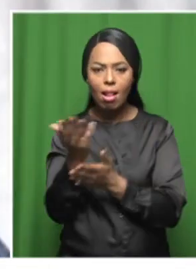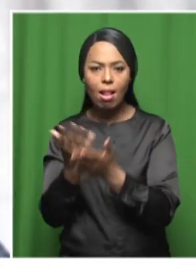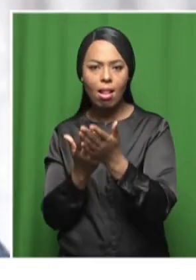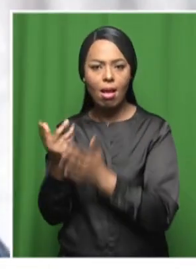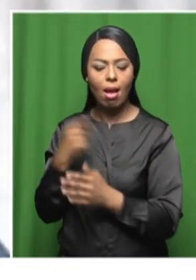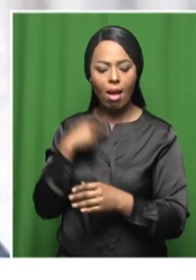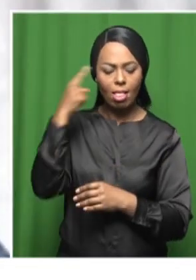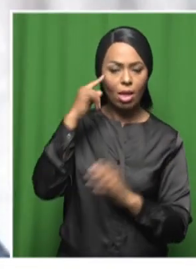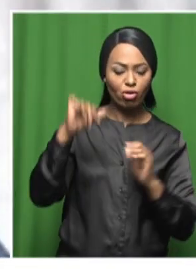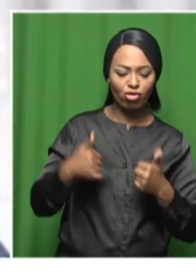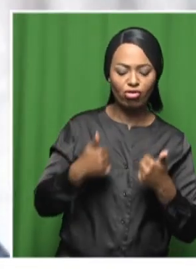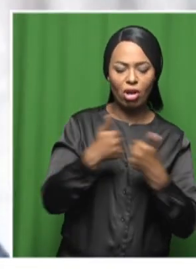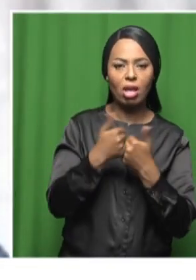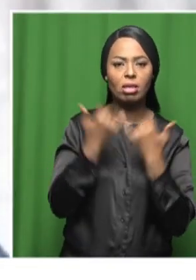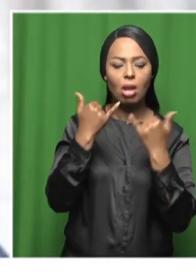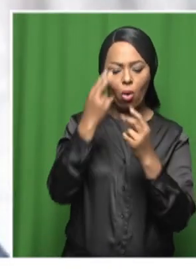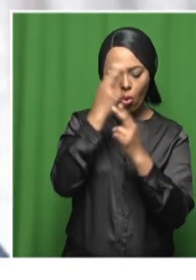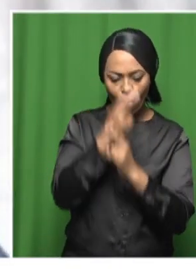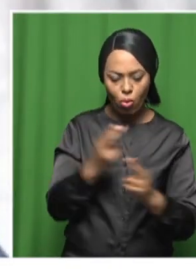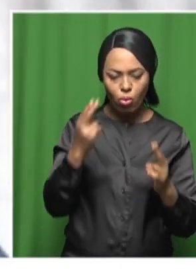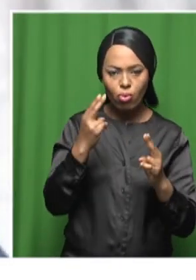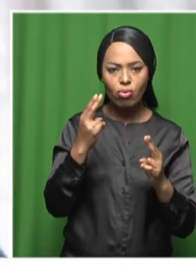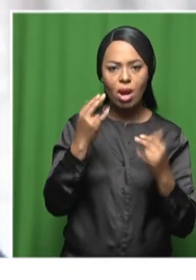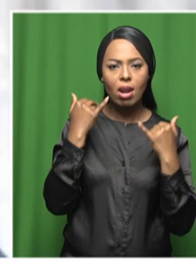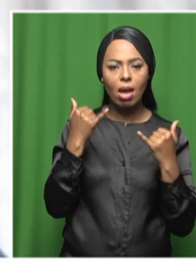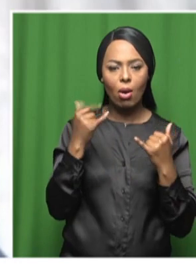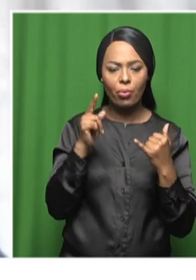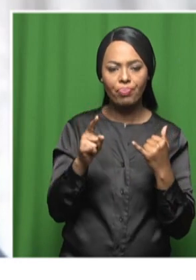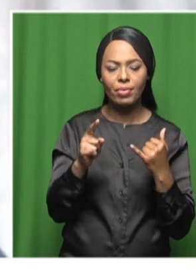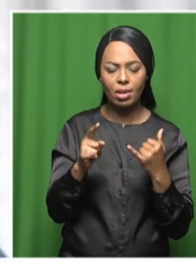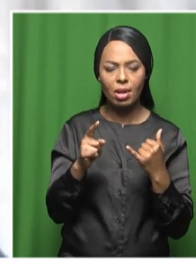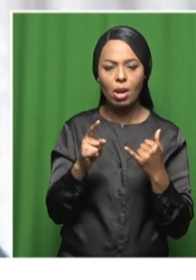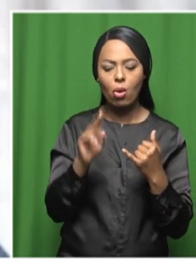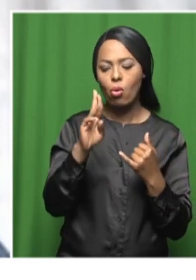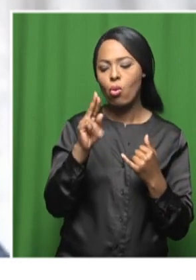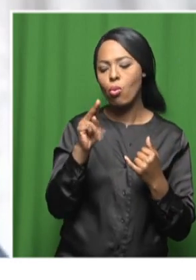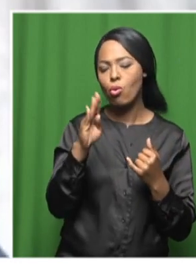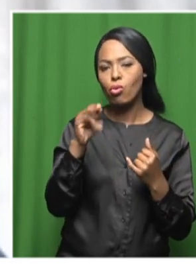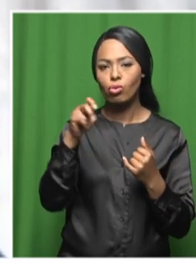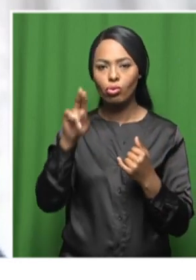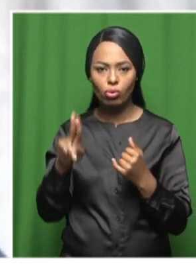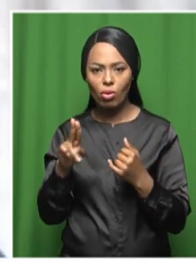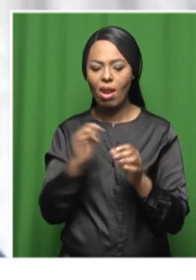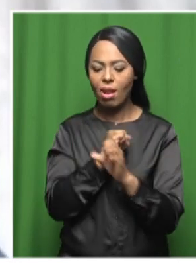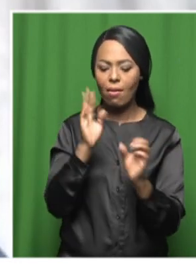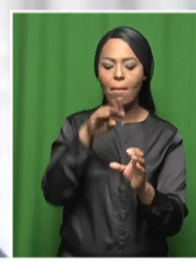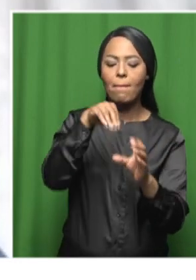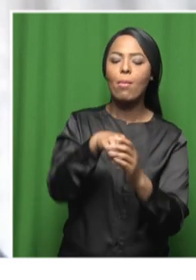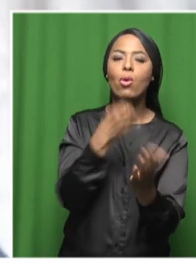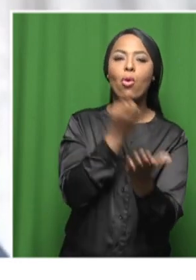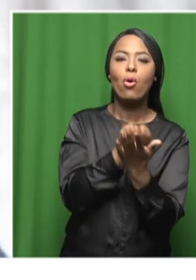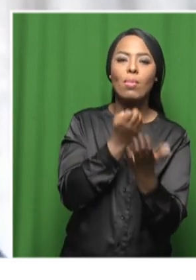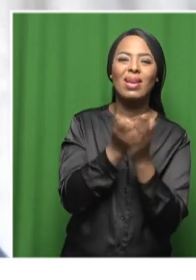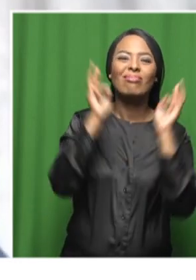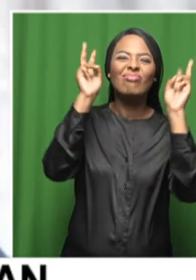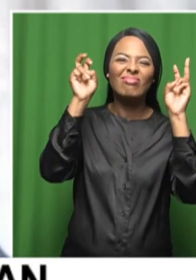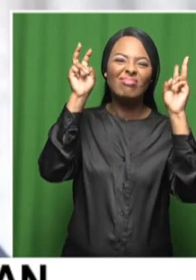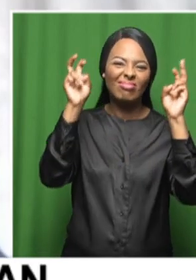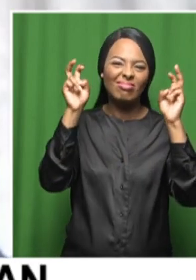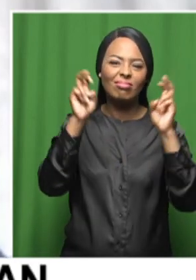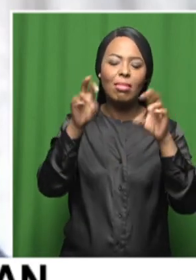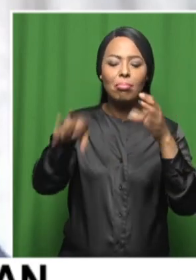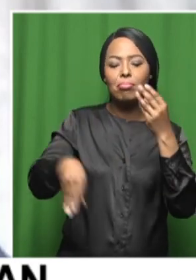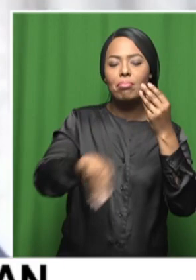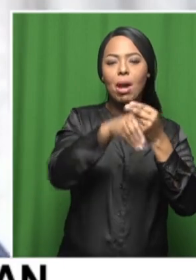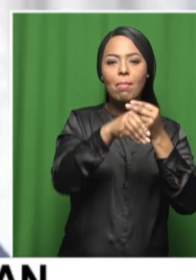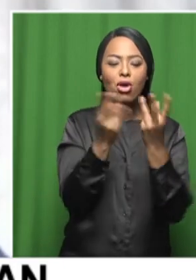challenge is Ubuntu has never been able to be put into an economic value context, adding a new value in terms of